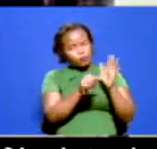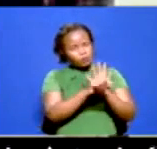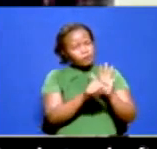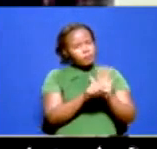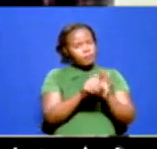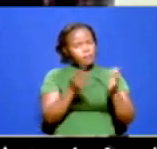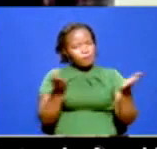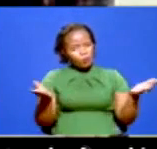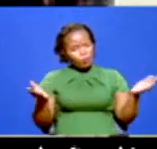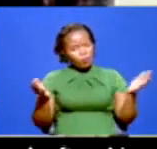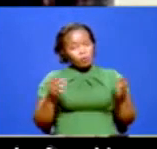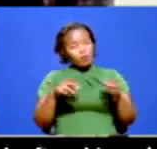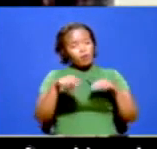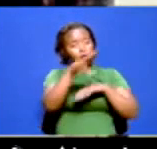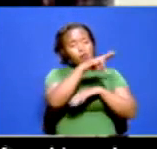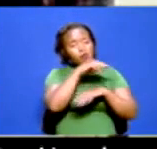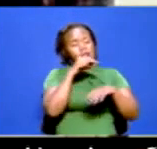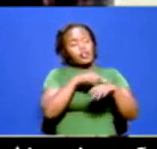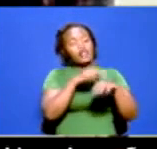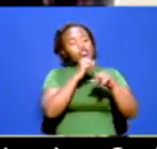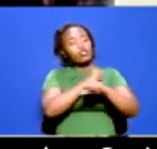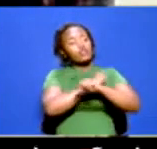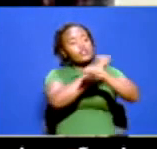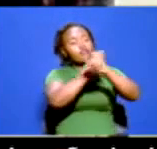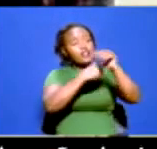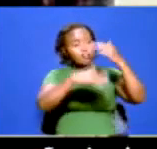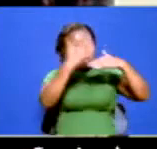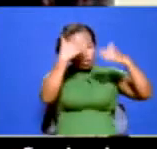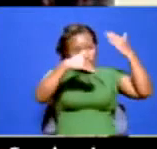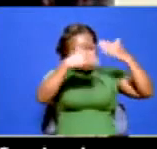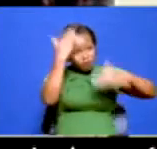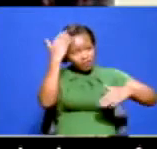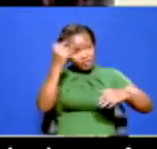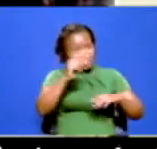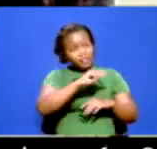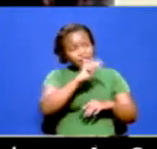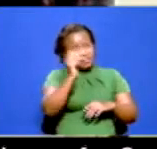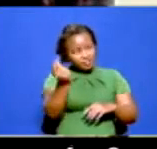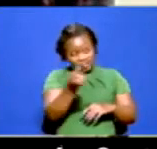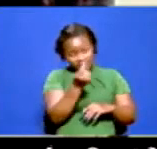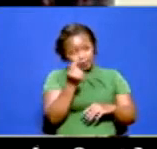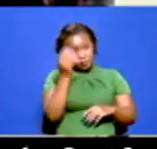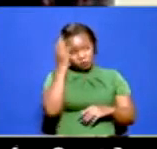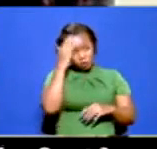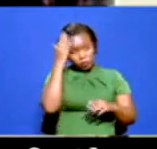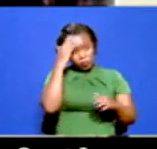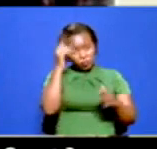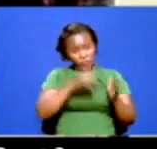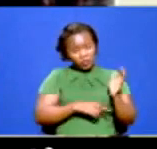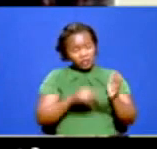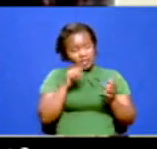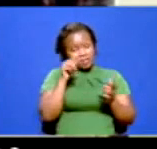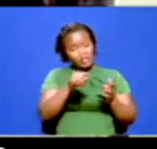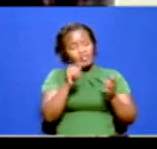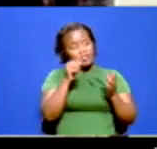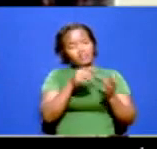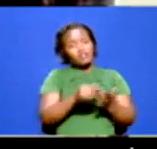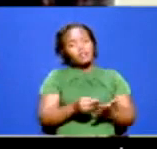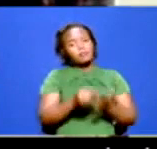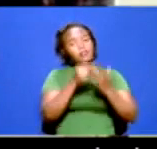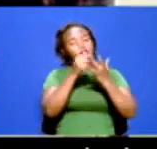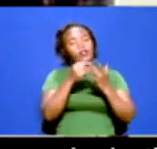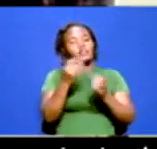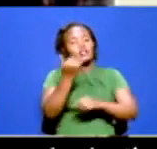The National Defense University of Kenya, as you might know, is a specialized university under